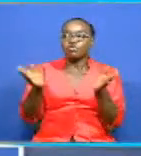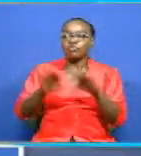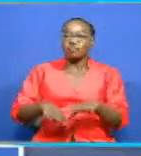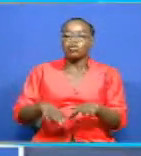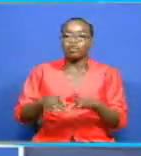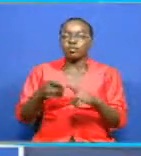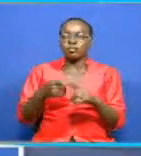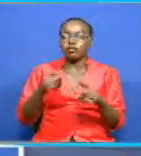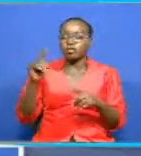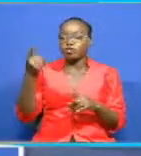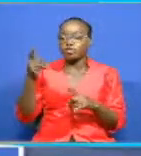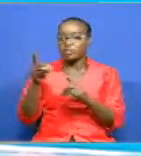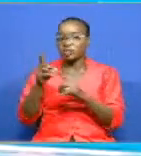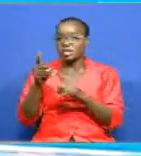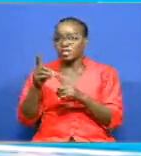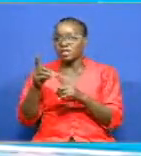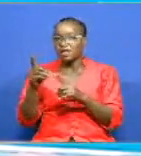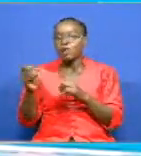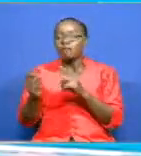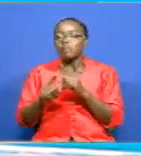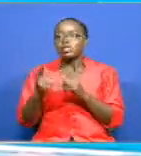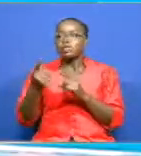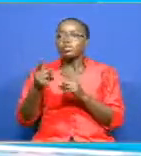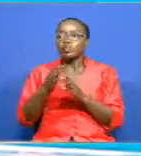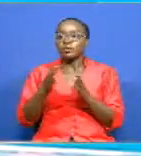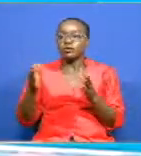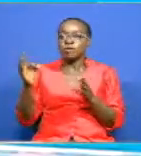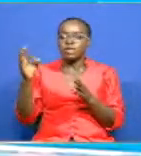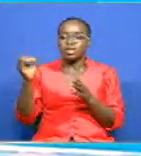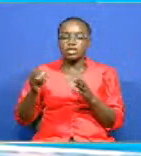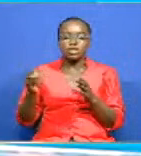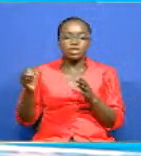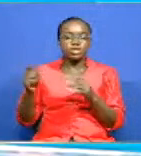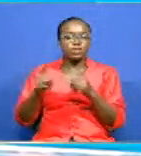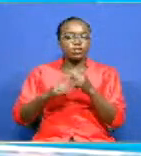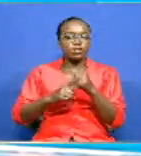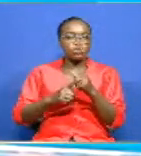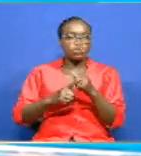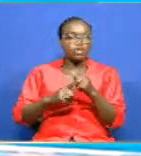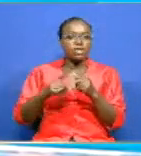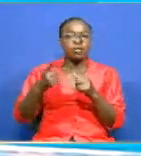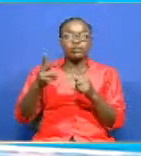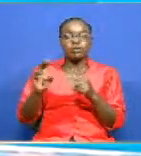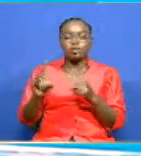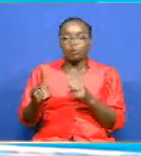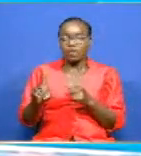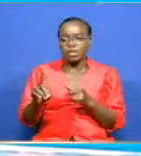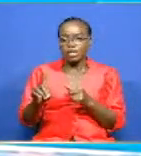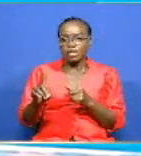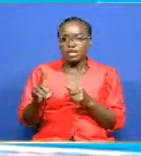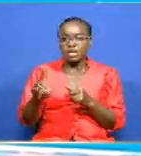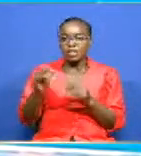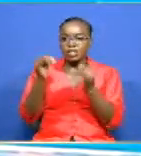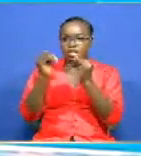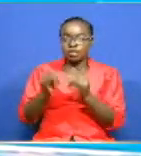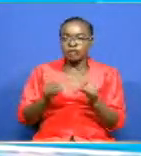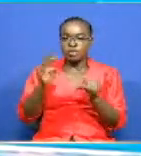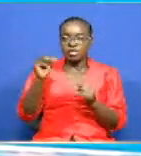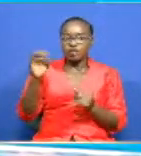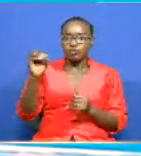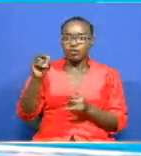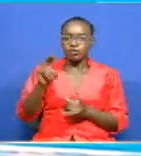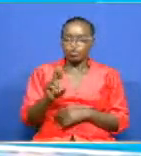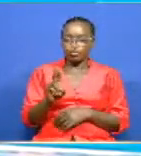falling due from the 1st of January 2021 to 30th June 2021 will be paid after the signing of individual MOUs beyond the